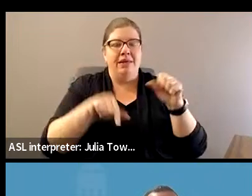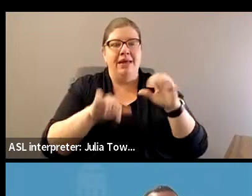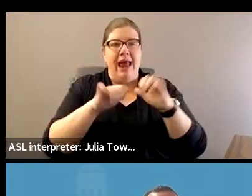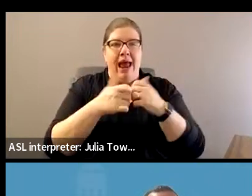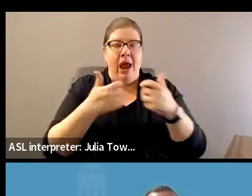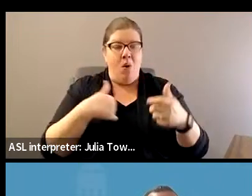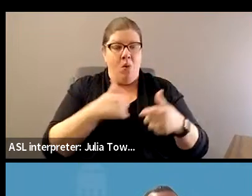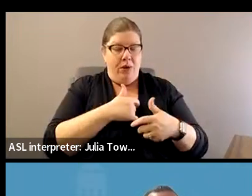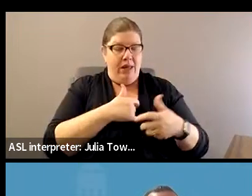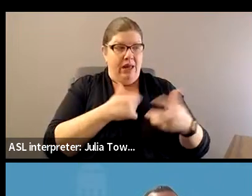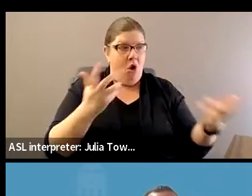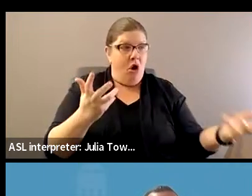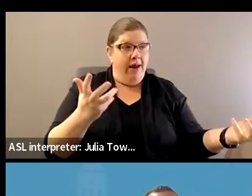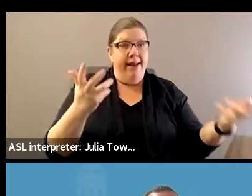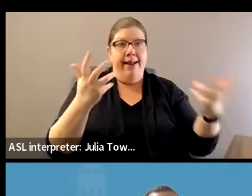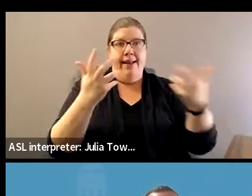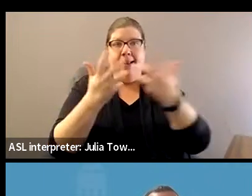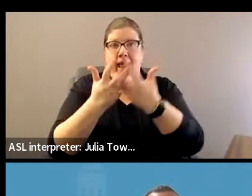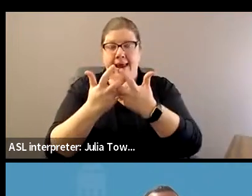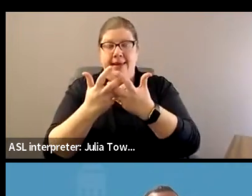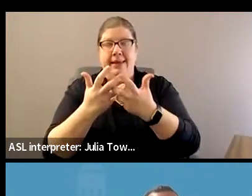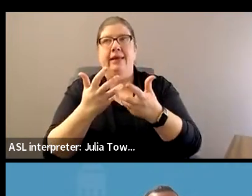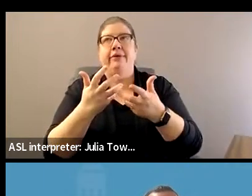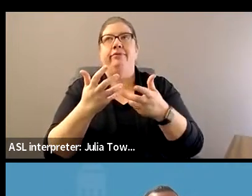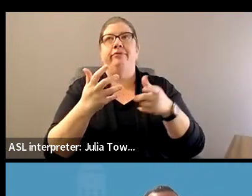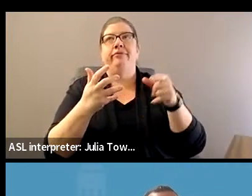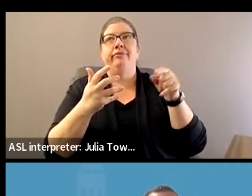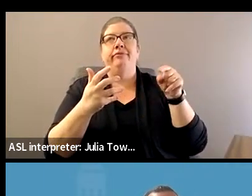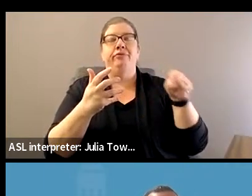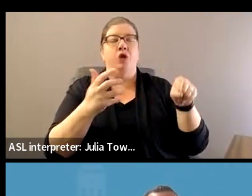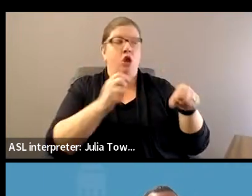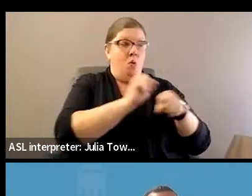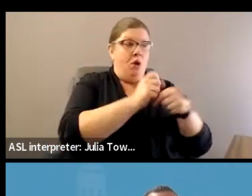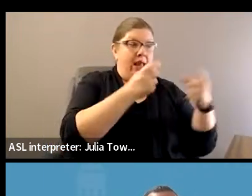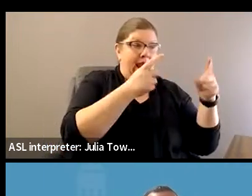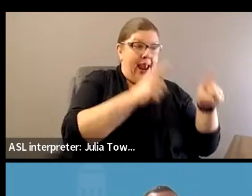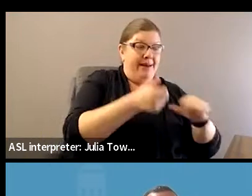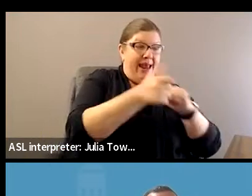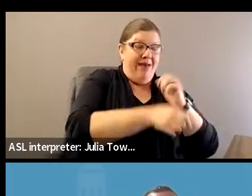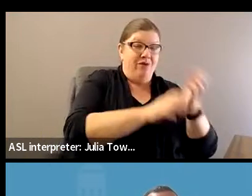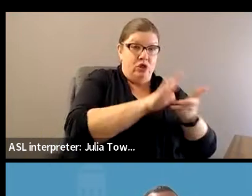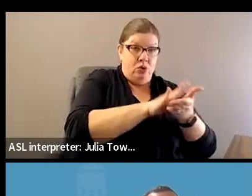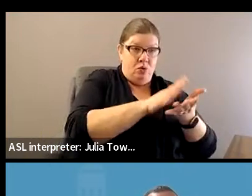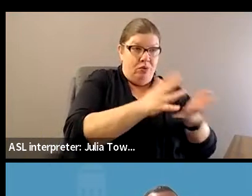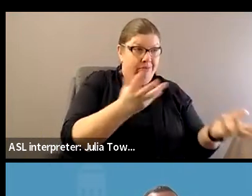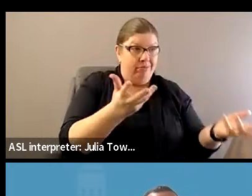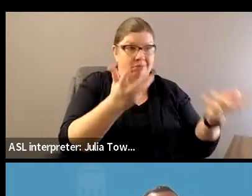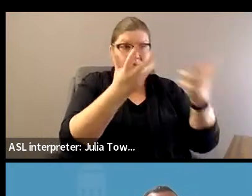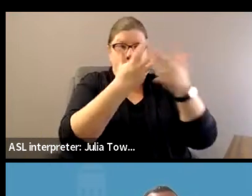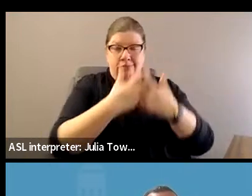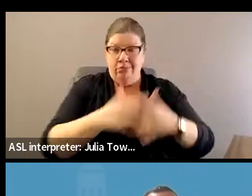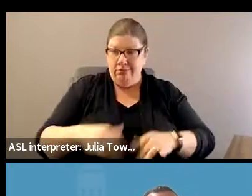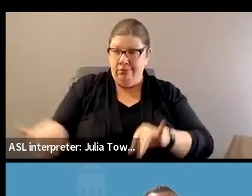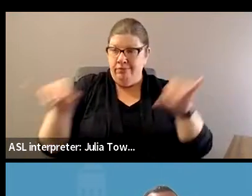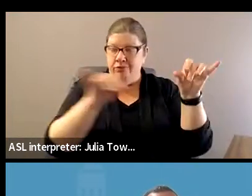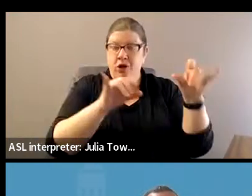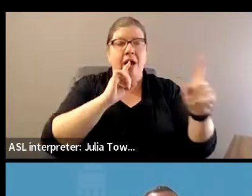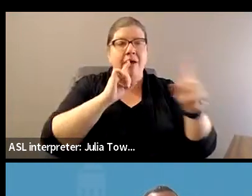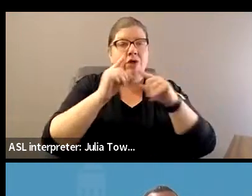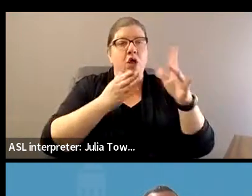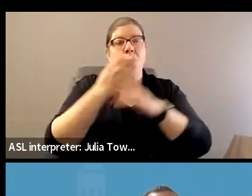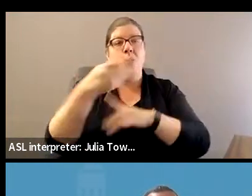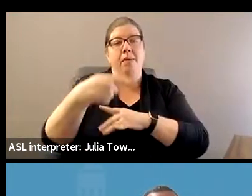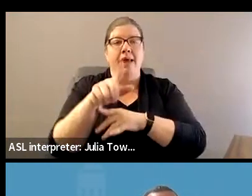aligning the work that, that is happening at every campus, and that we're able to have those conversations through our